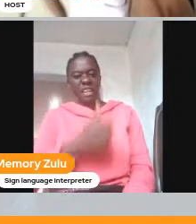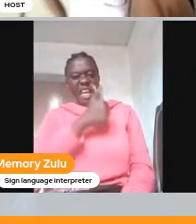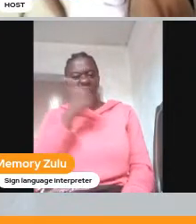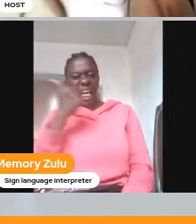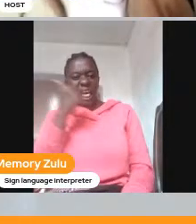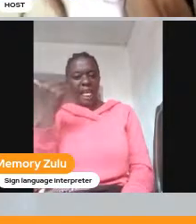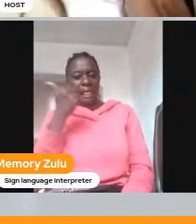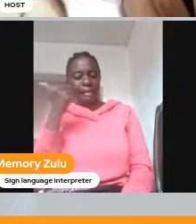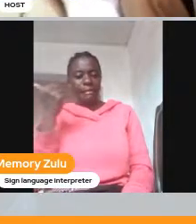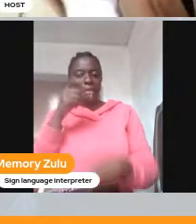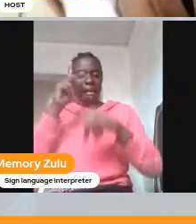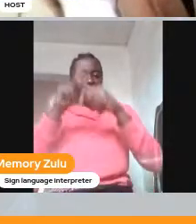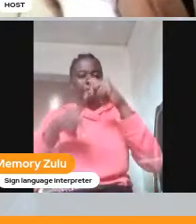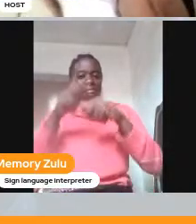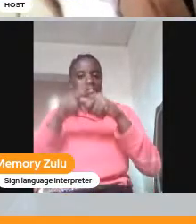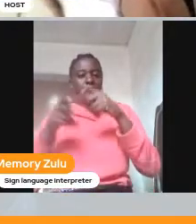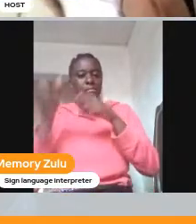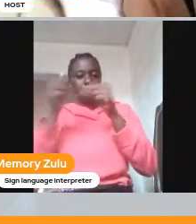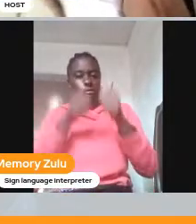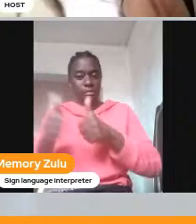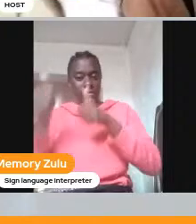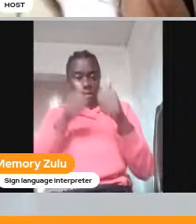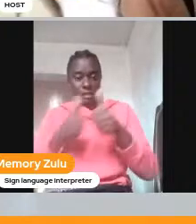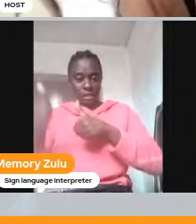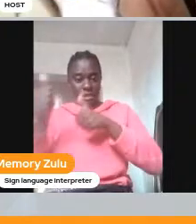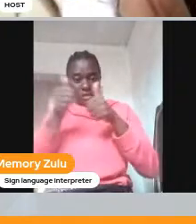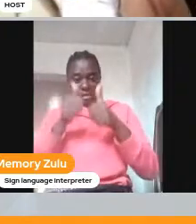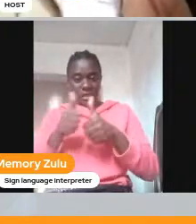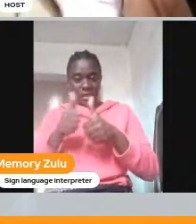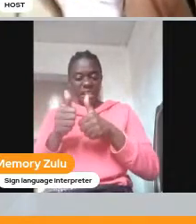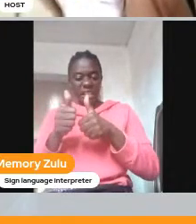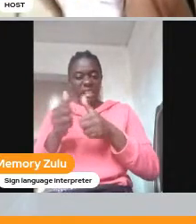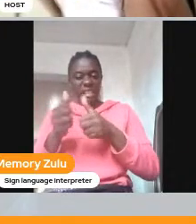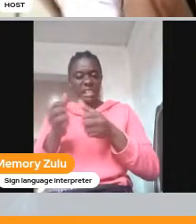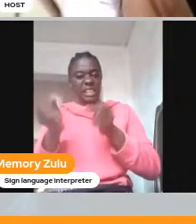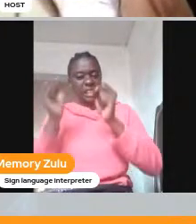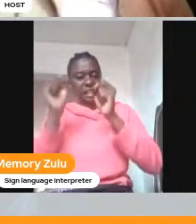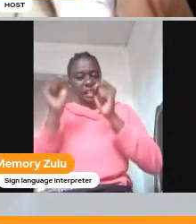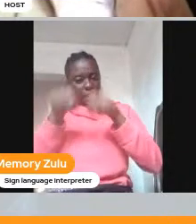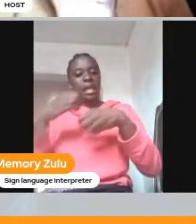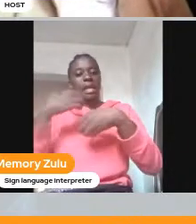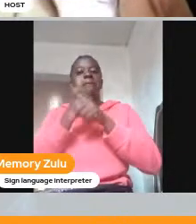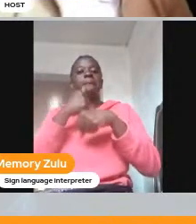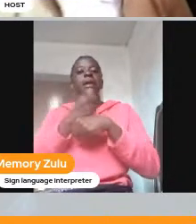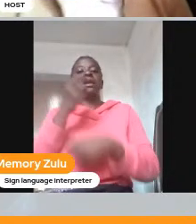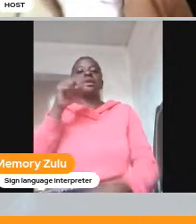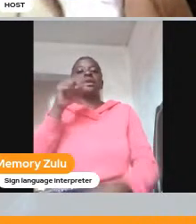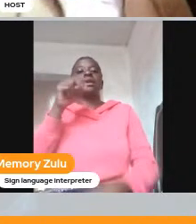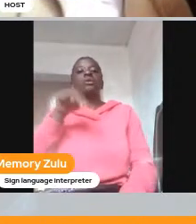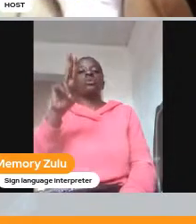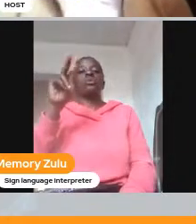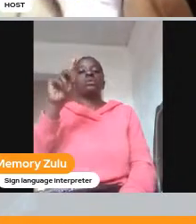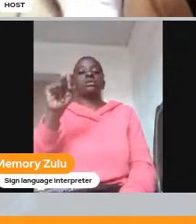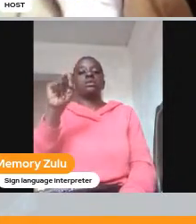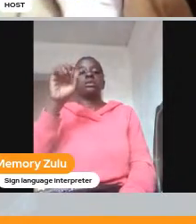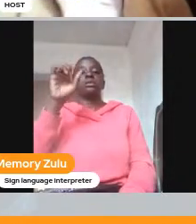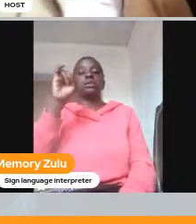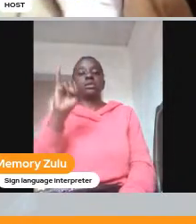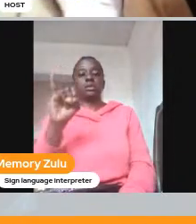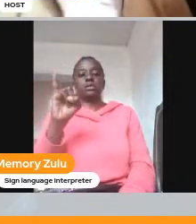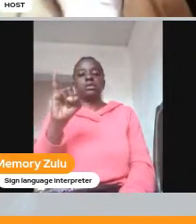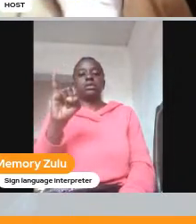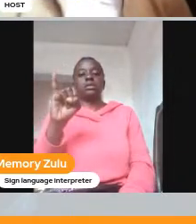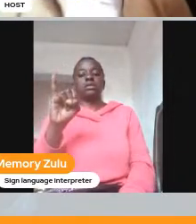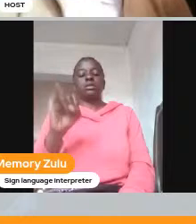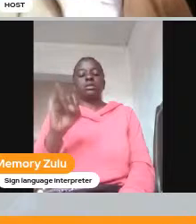contribute to UTI. And as I earlier said, holding on